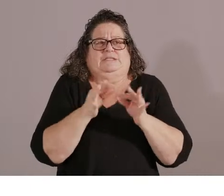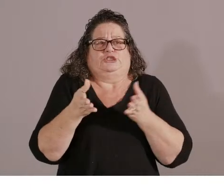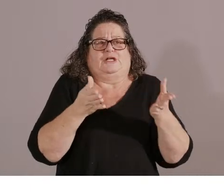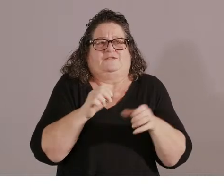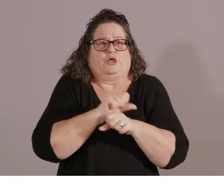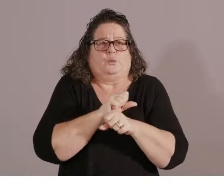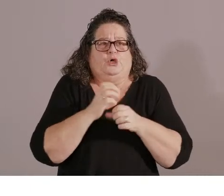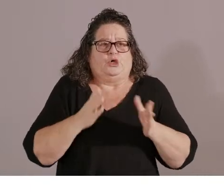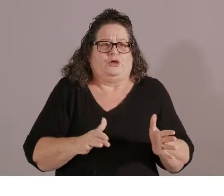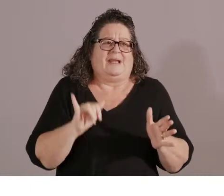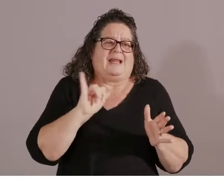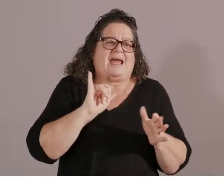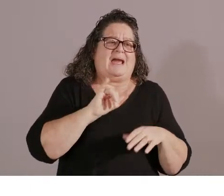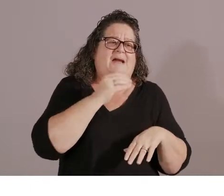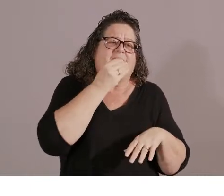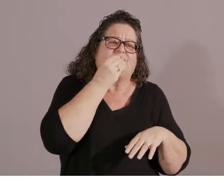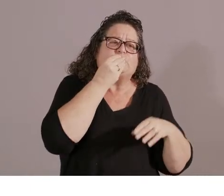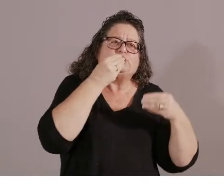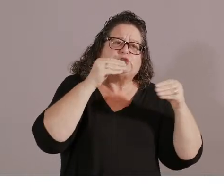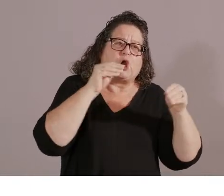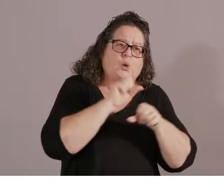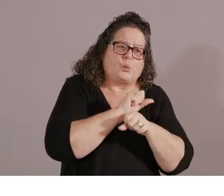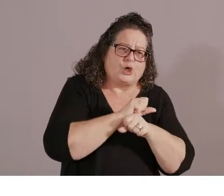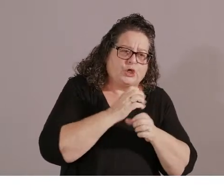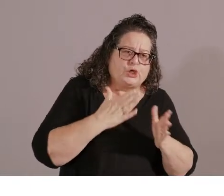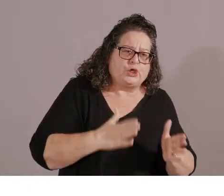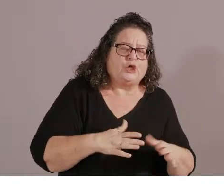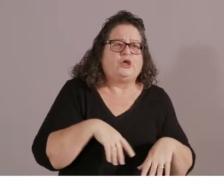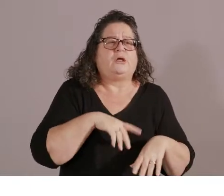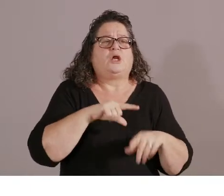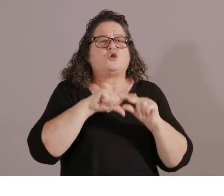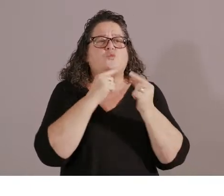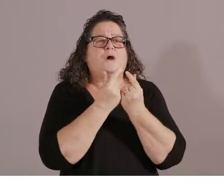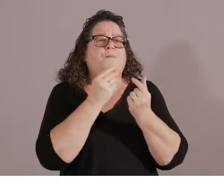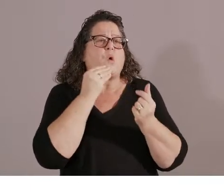that are in congregate settings with high-risk medical conditions.